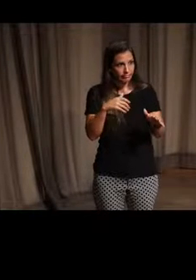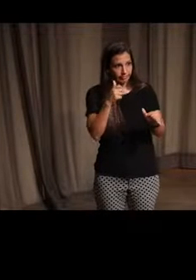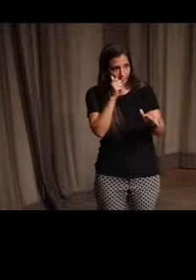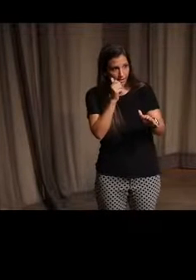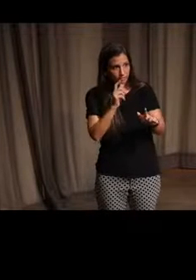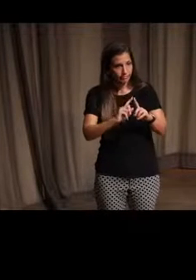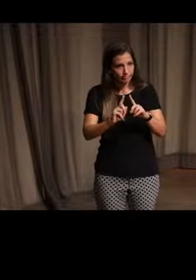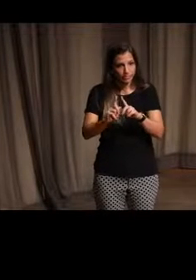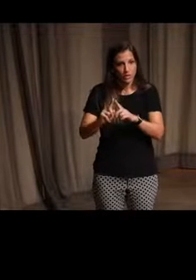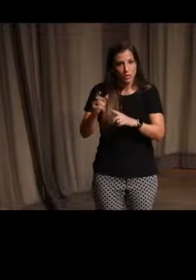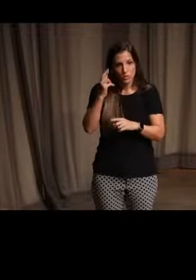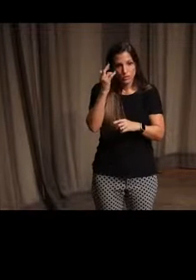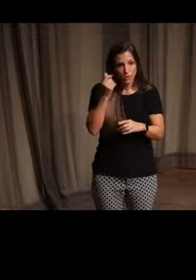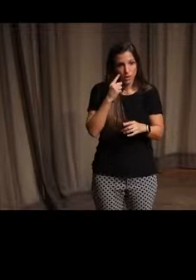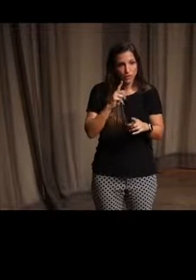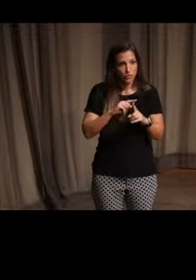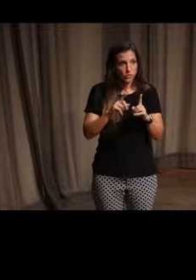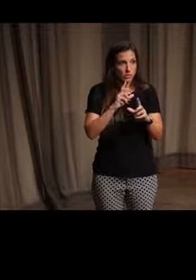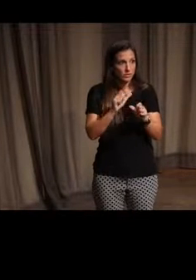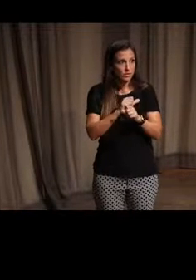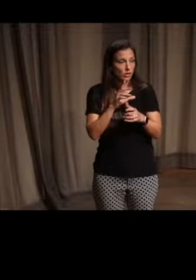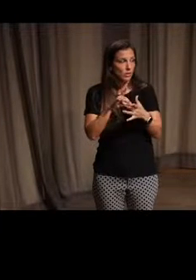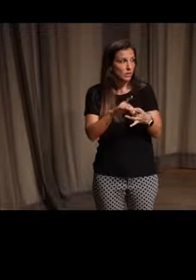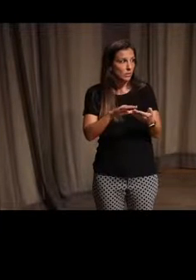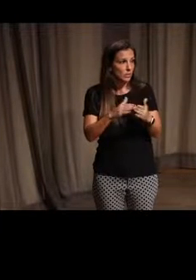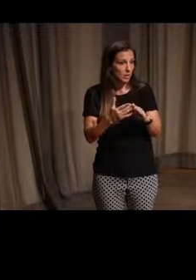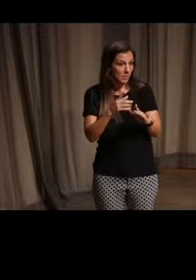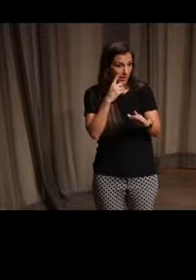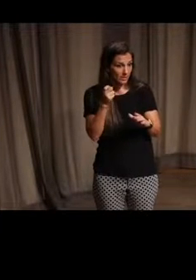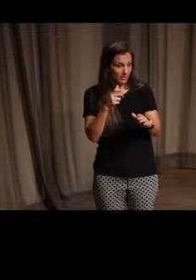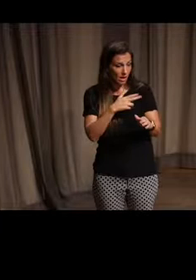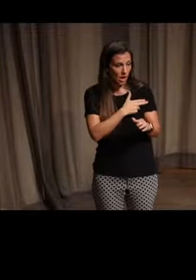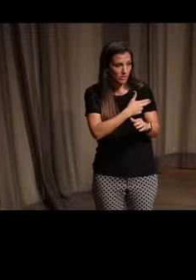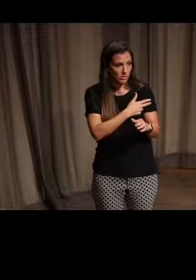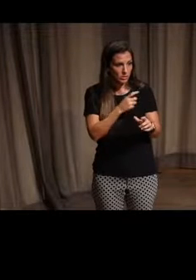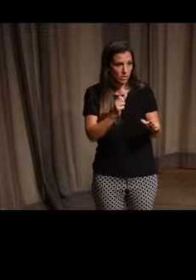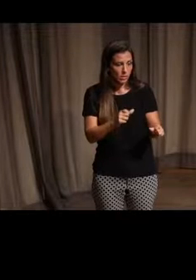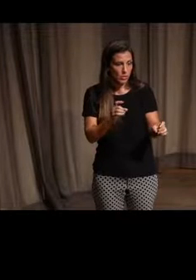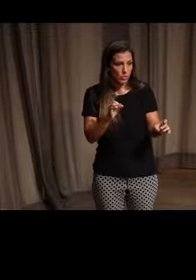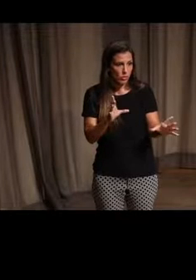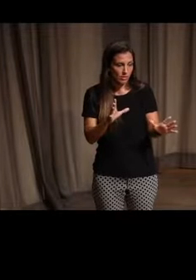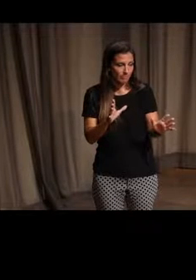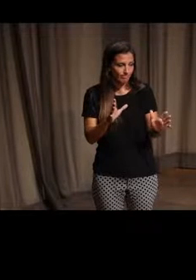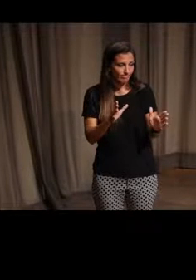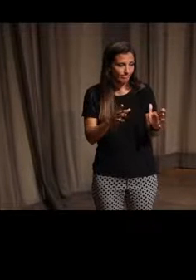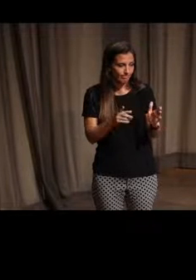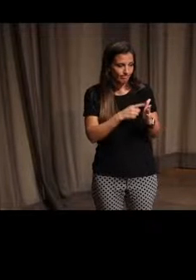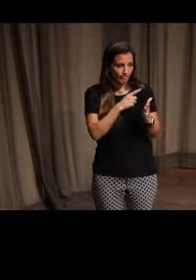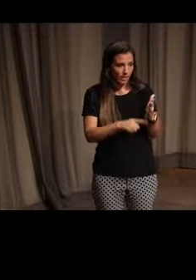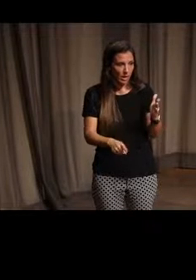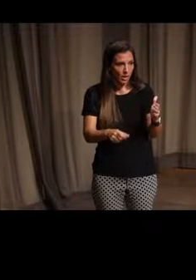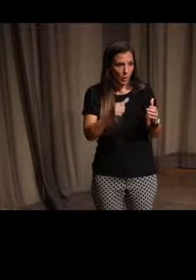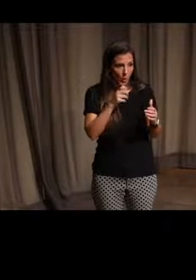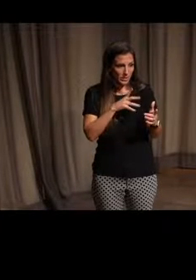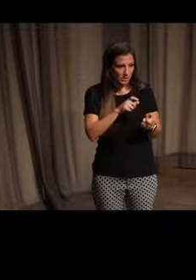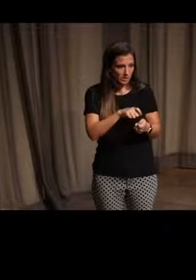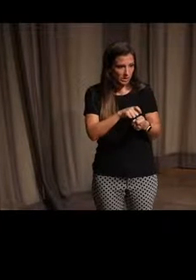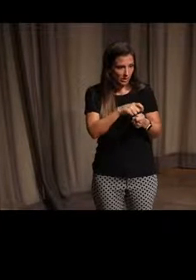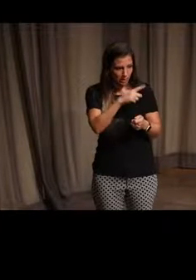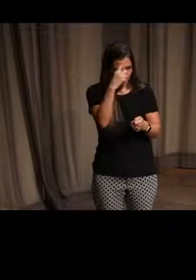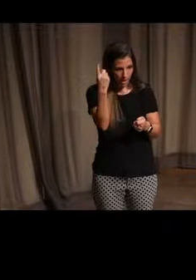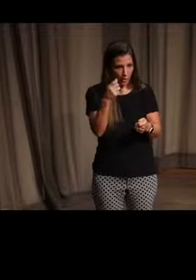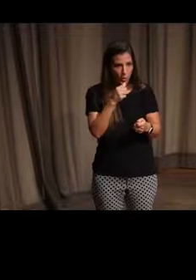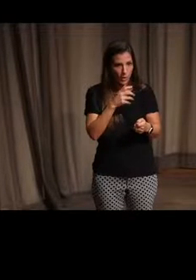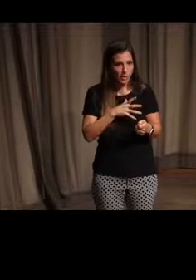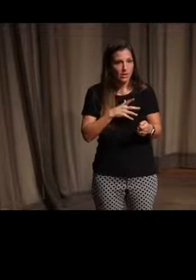too, why I wanted to use the midwifery community, because the hospital system can be so hostile to women of color, and specifically Black